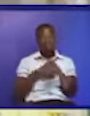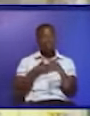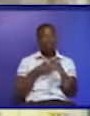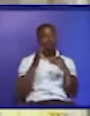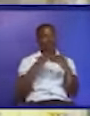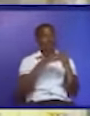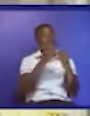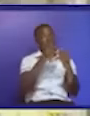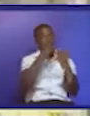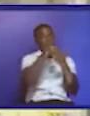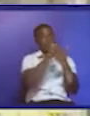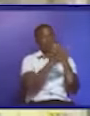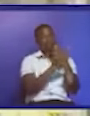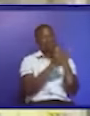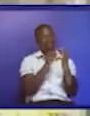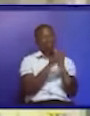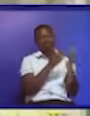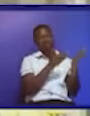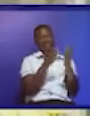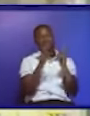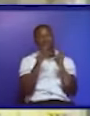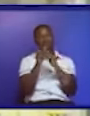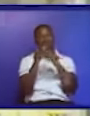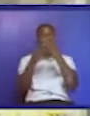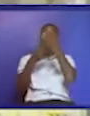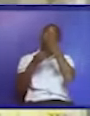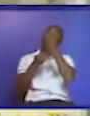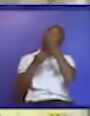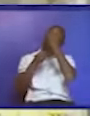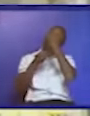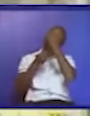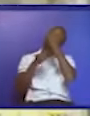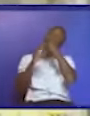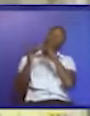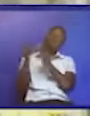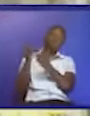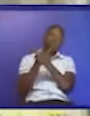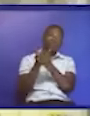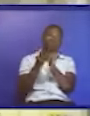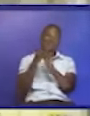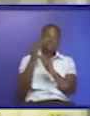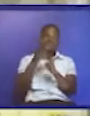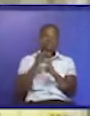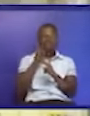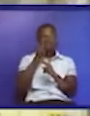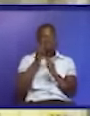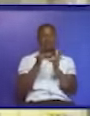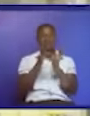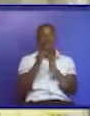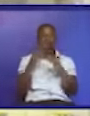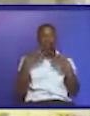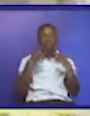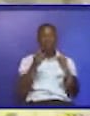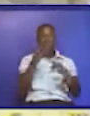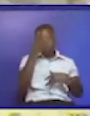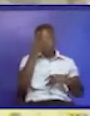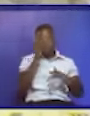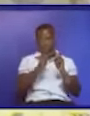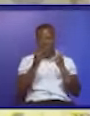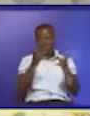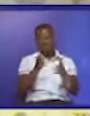request. And let's trust God to move in a very mighty way. Tomorrow, Jesus is going to be healing the sick in this place.